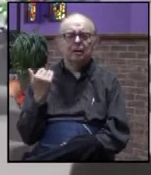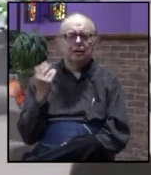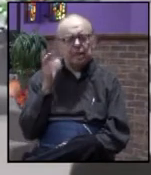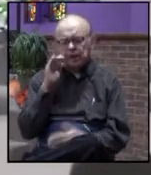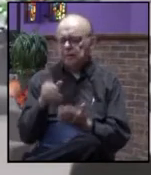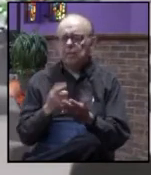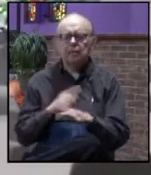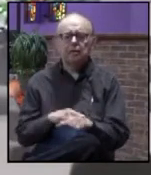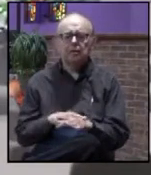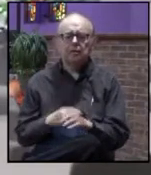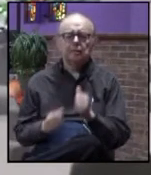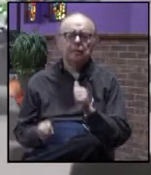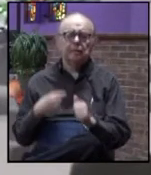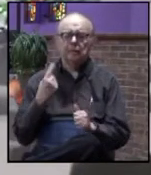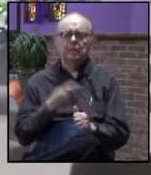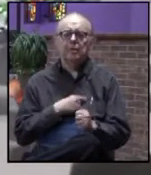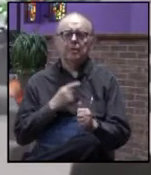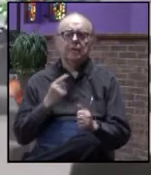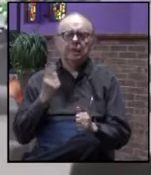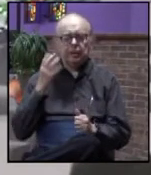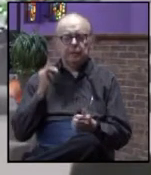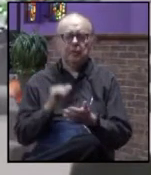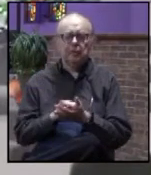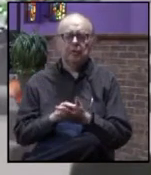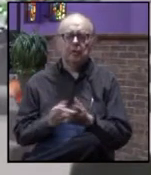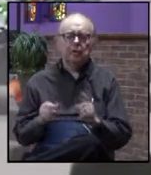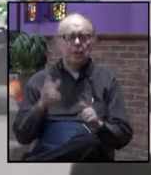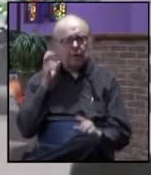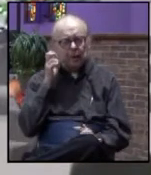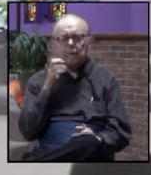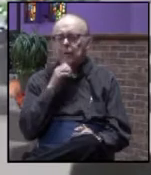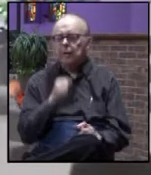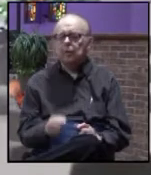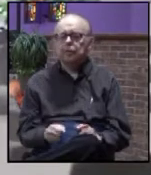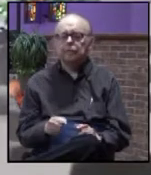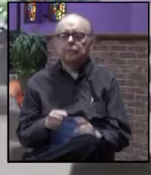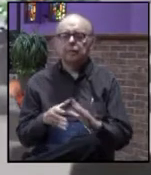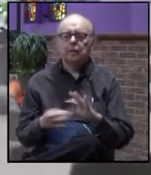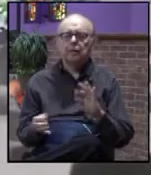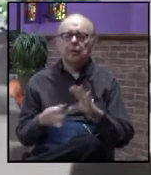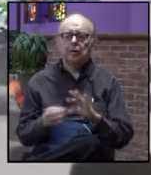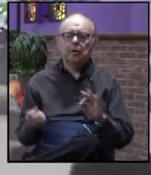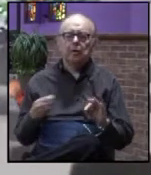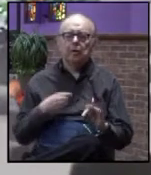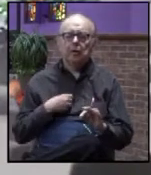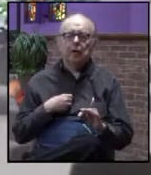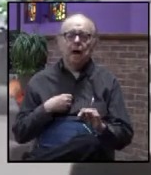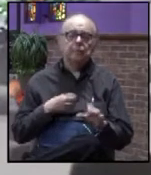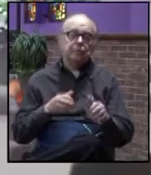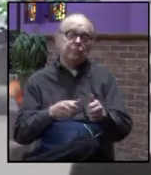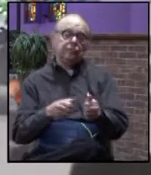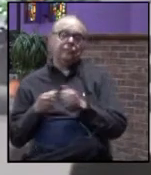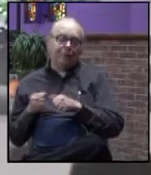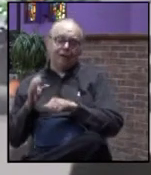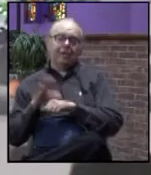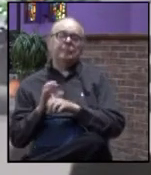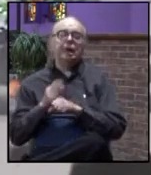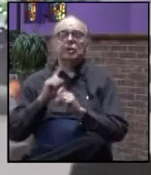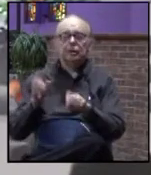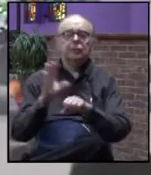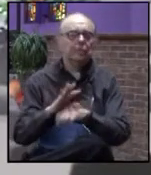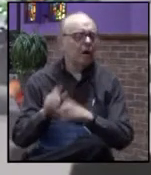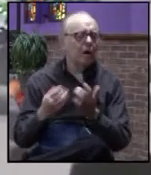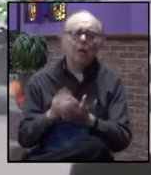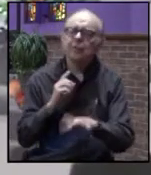this all the time, and most of us went through this, where you heard the old story, I was drugged to church. I was made to go to church all